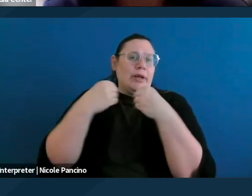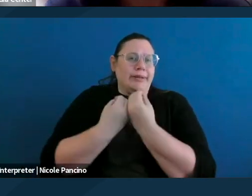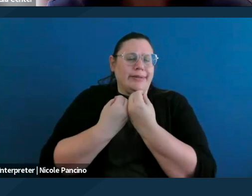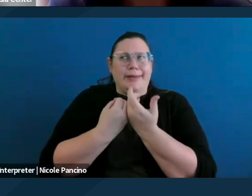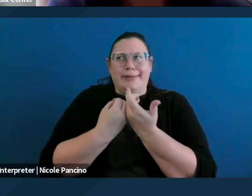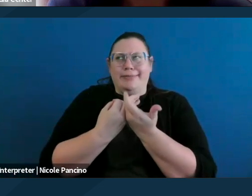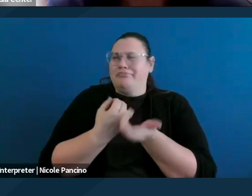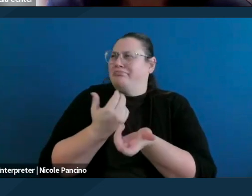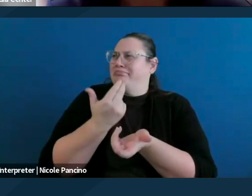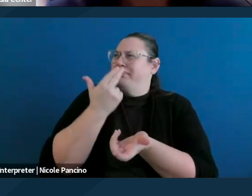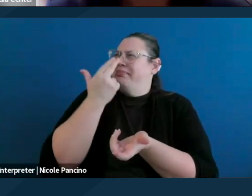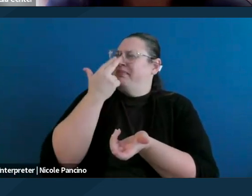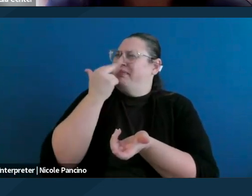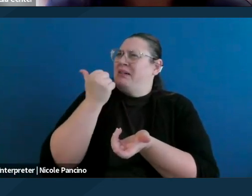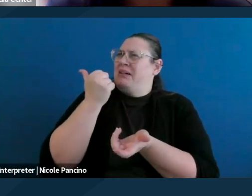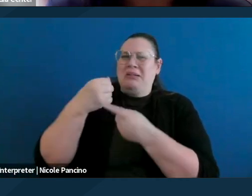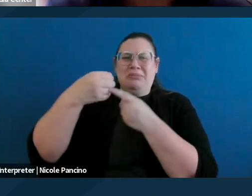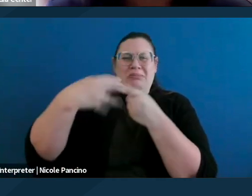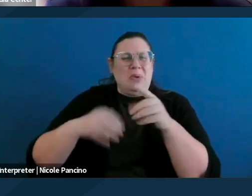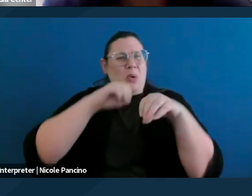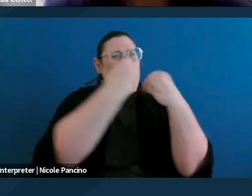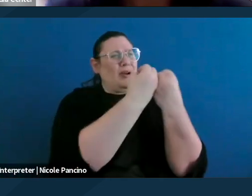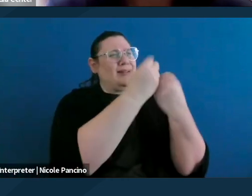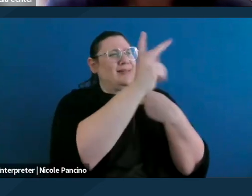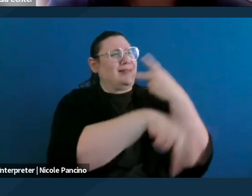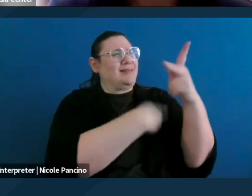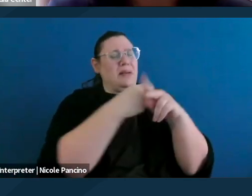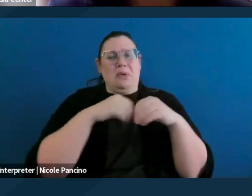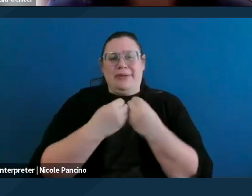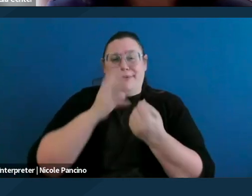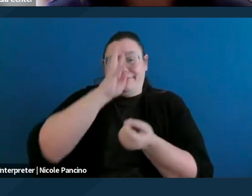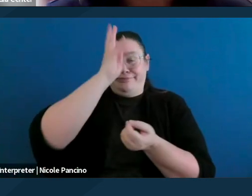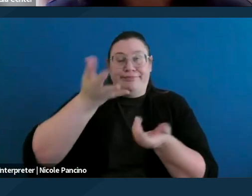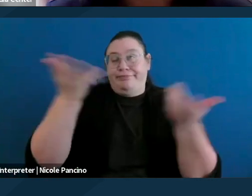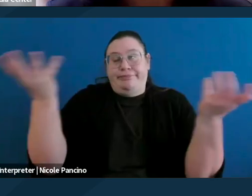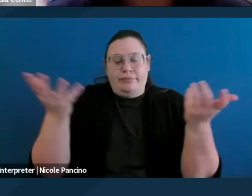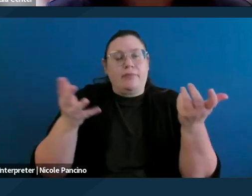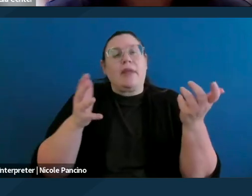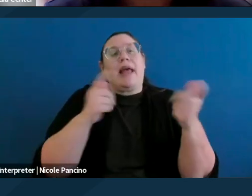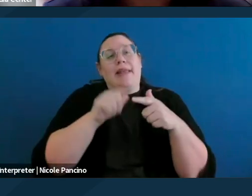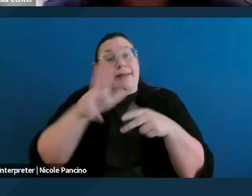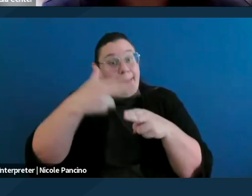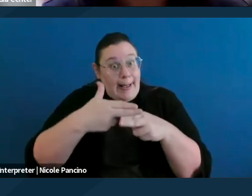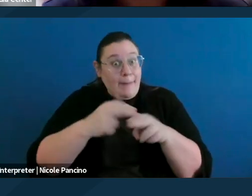a funny pull down for organization type, and then you type in the organization name.